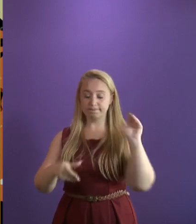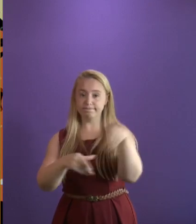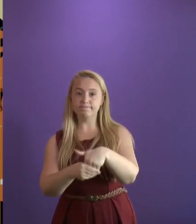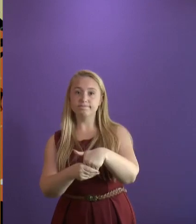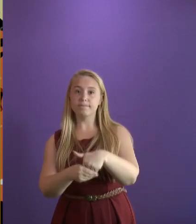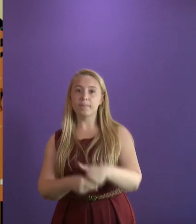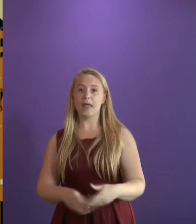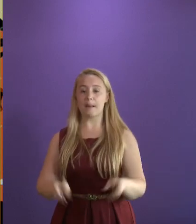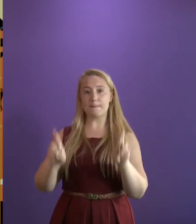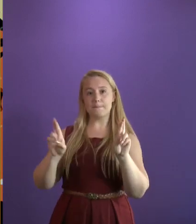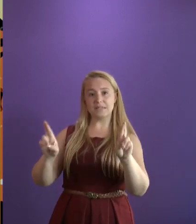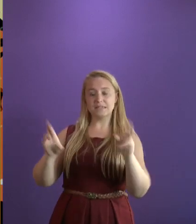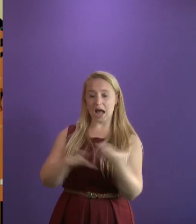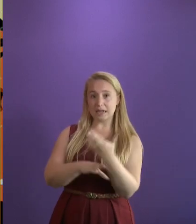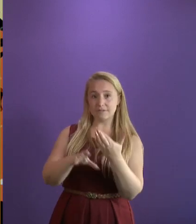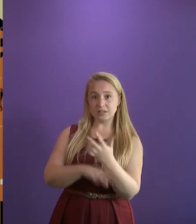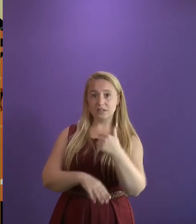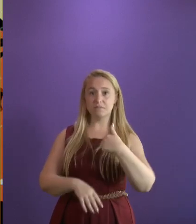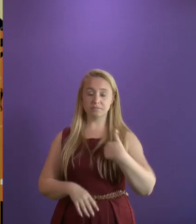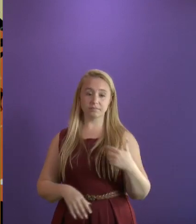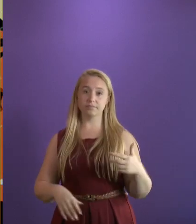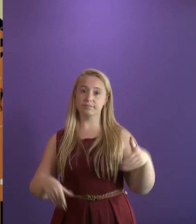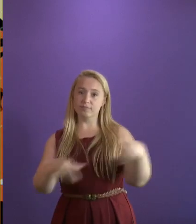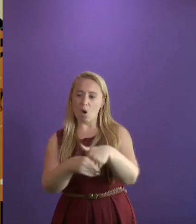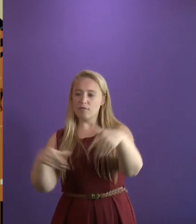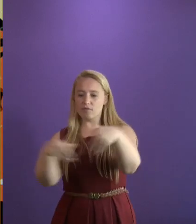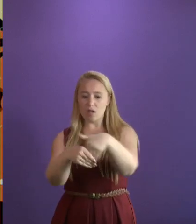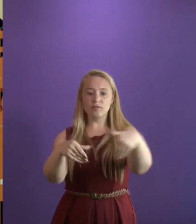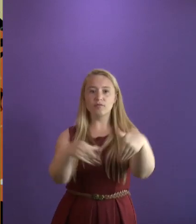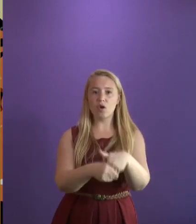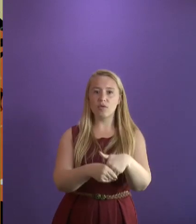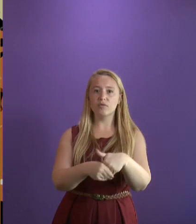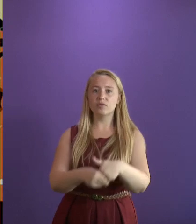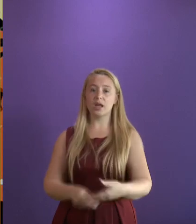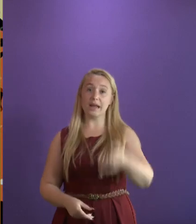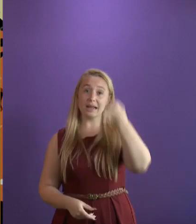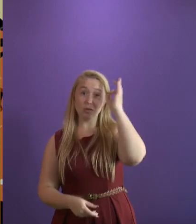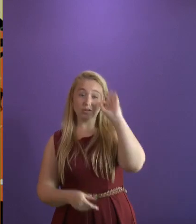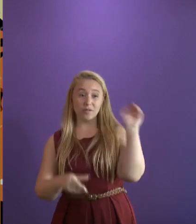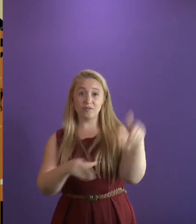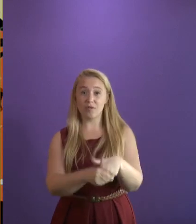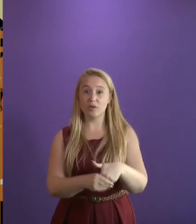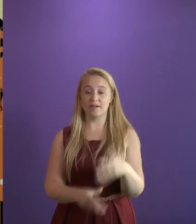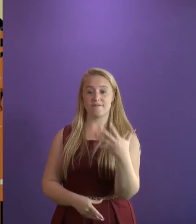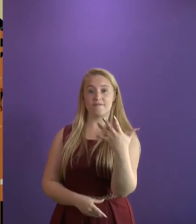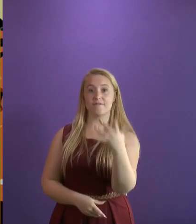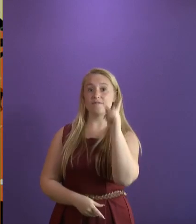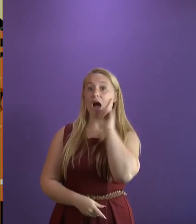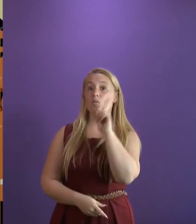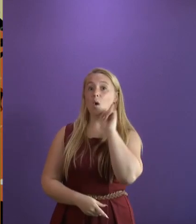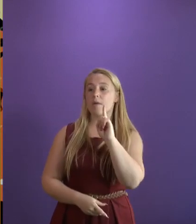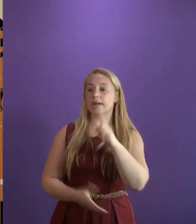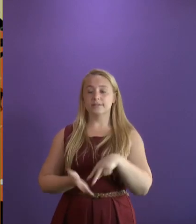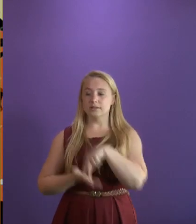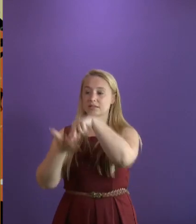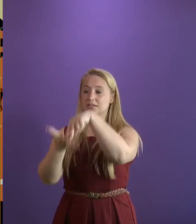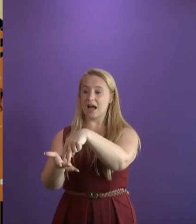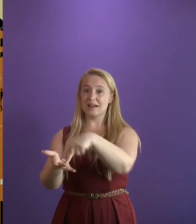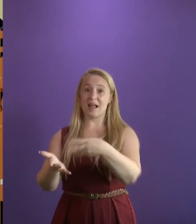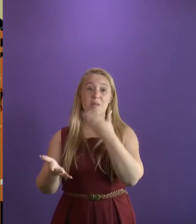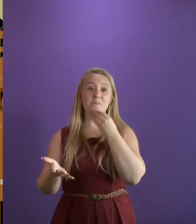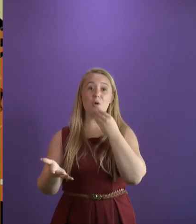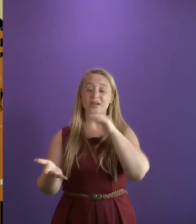and peace activism. I get involved in all of these things. I stood for my community council. 5 women stood and we swept the board, we swept all the men away on a community council,